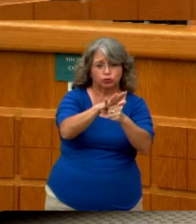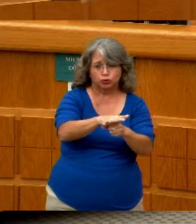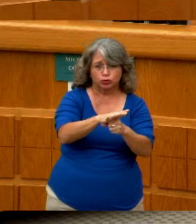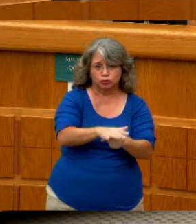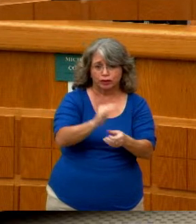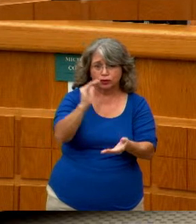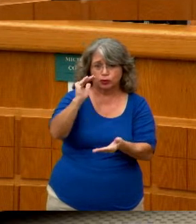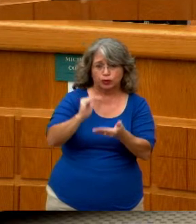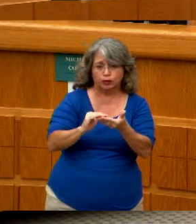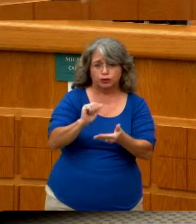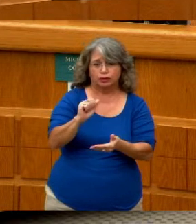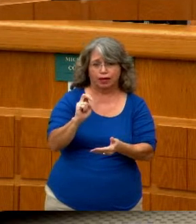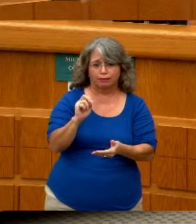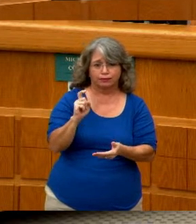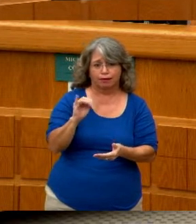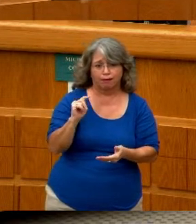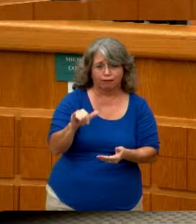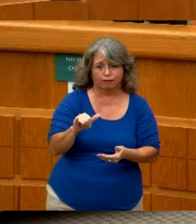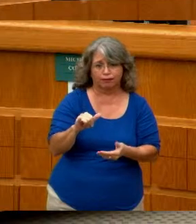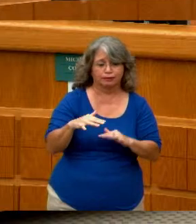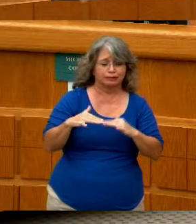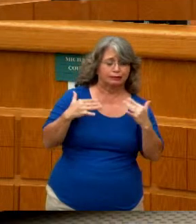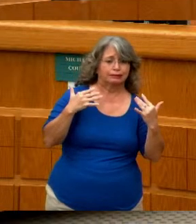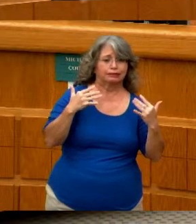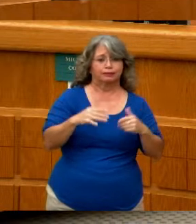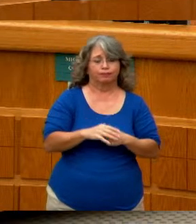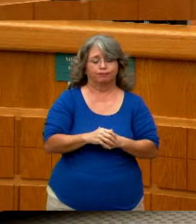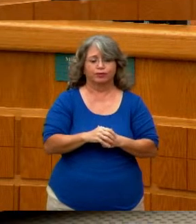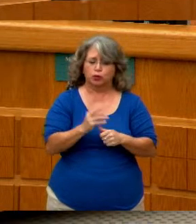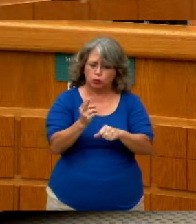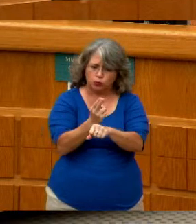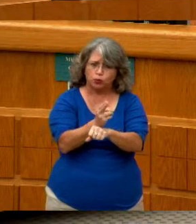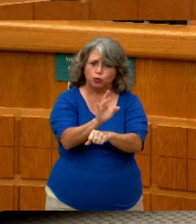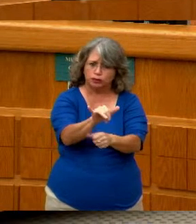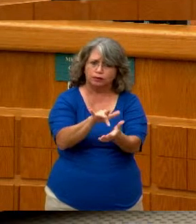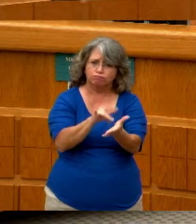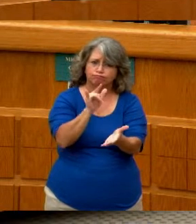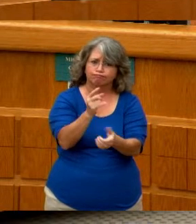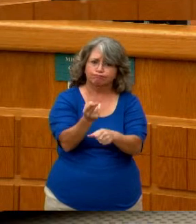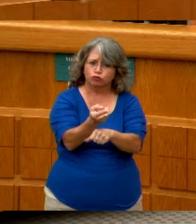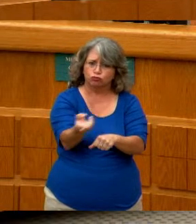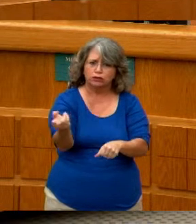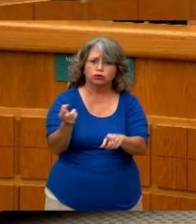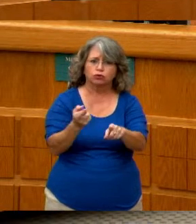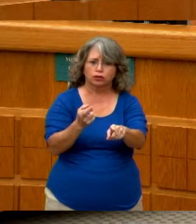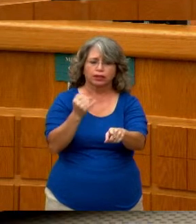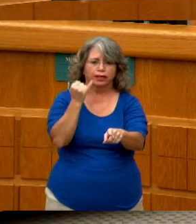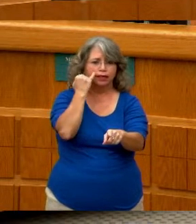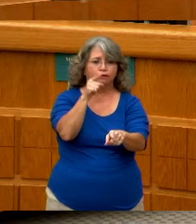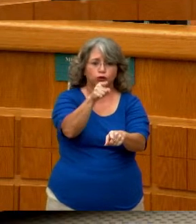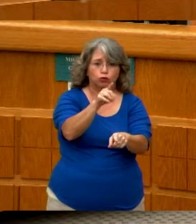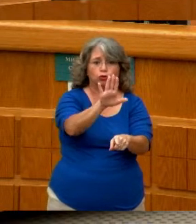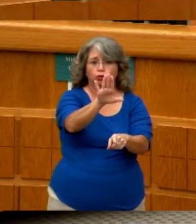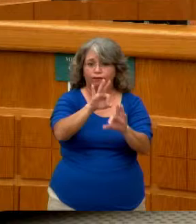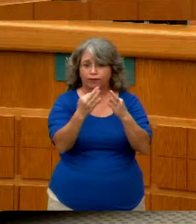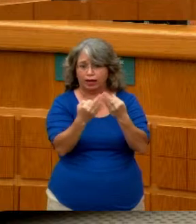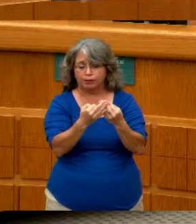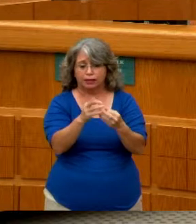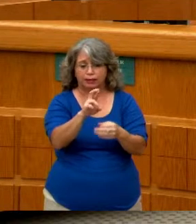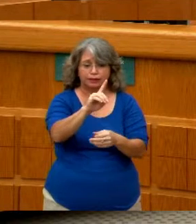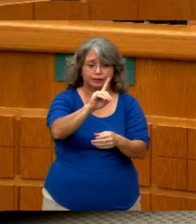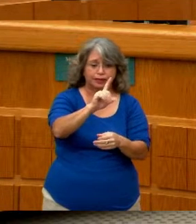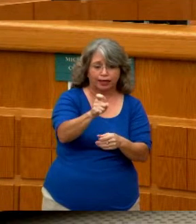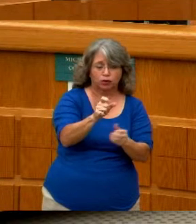your stress, reduce your anxiety. And I really want you to use this resource. If you or your family have been diagnosed